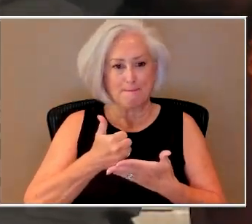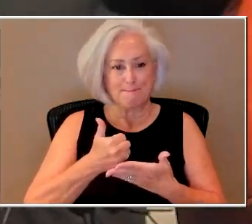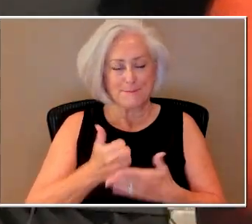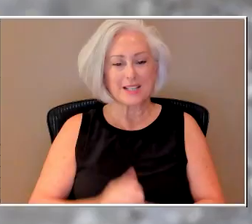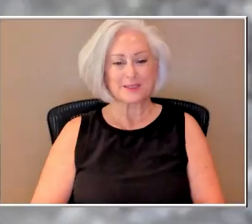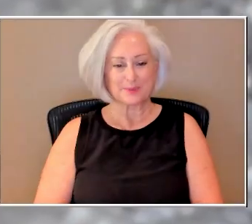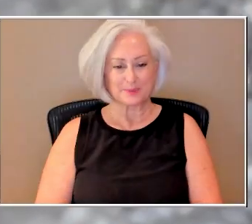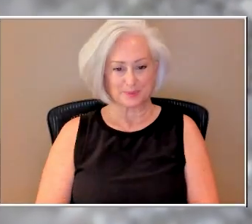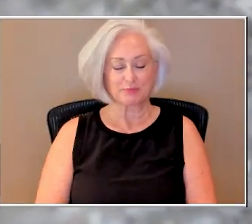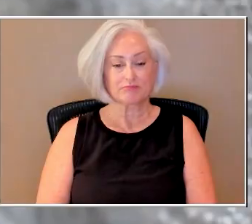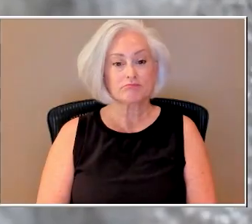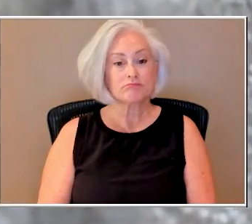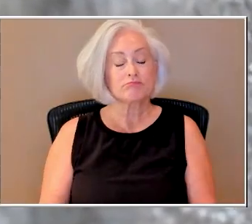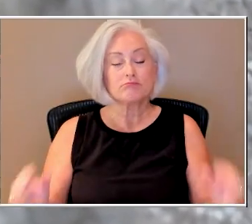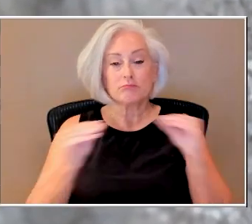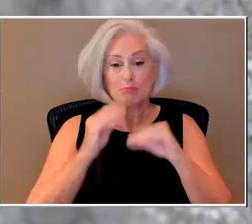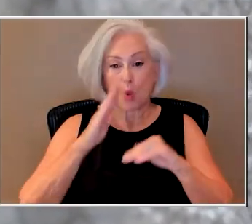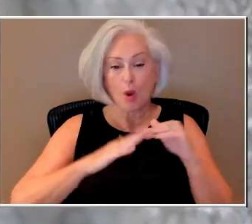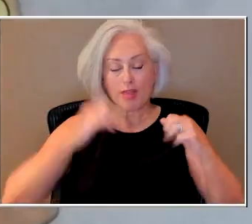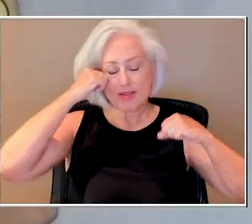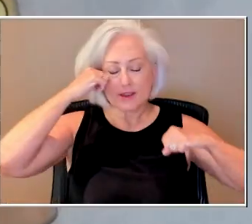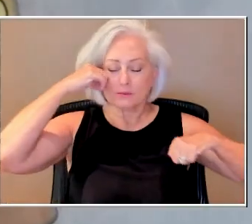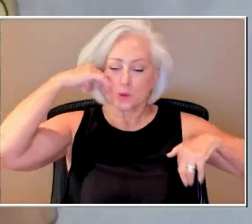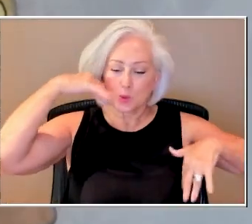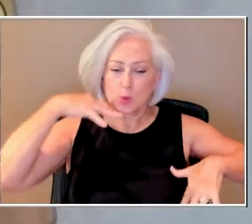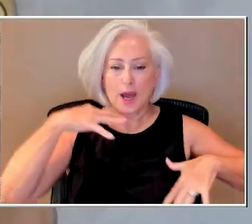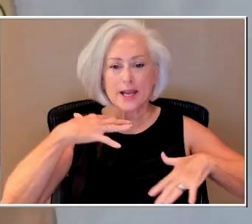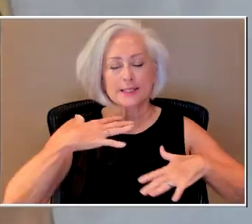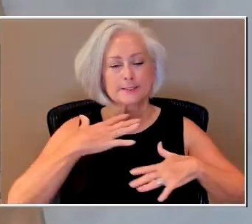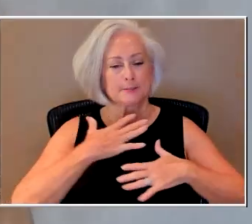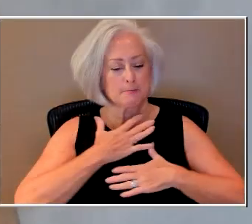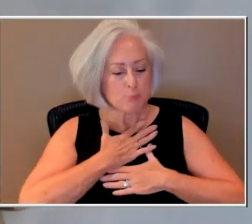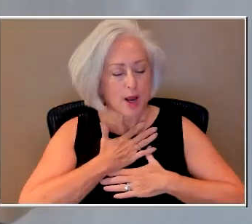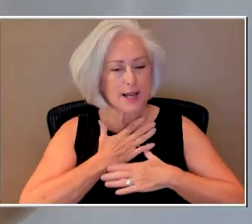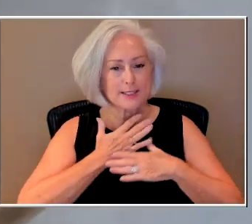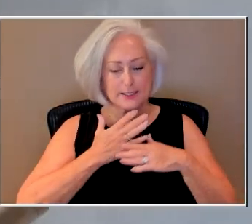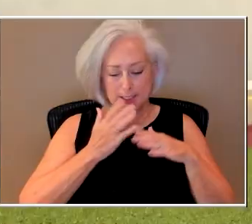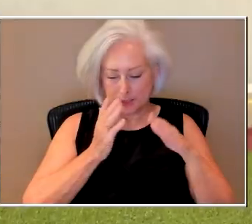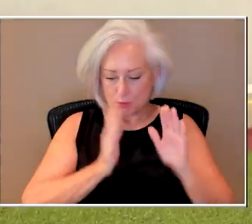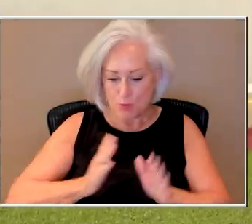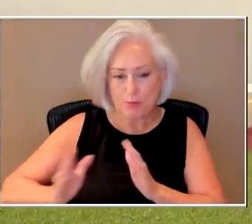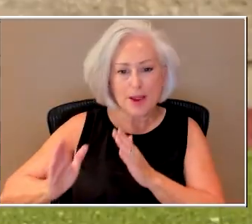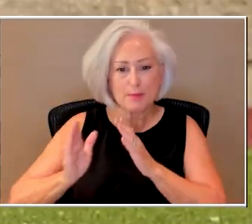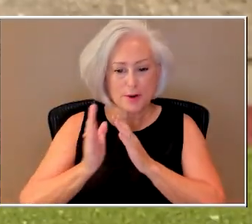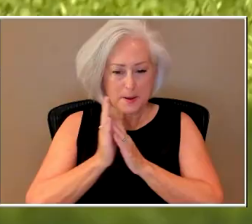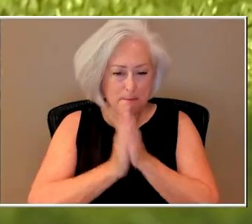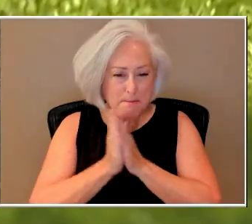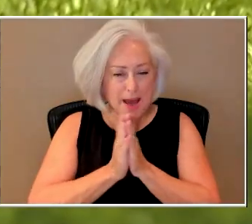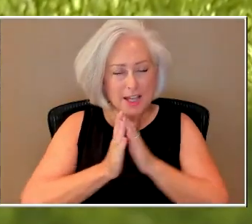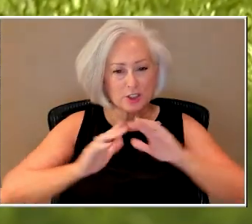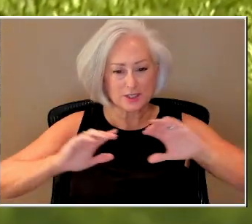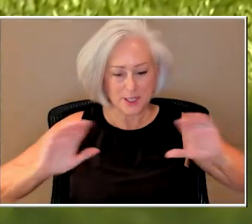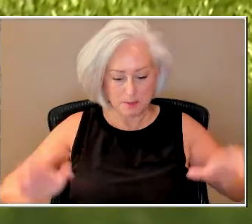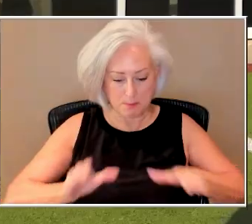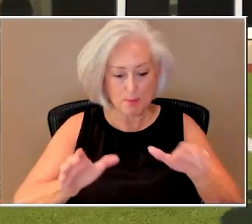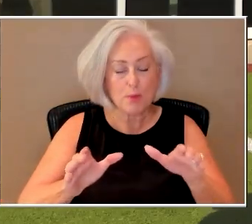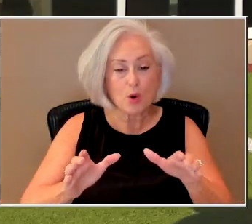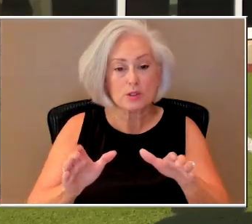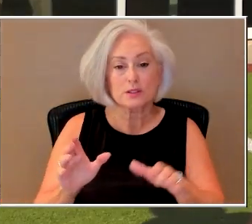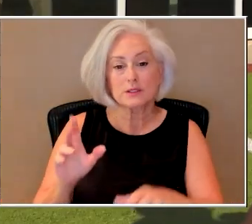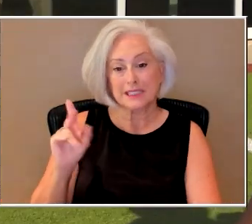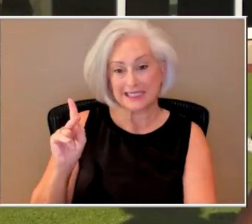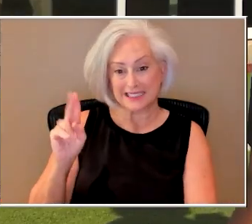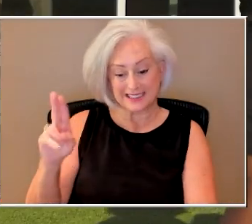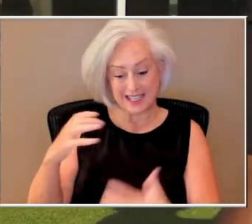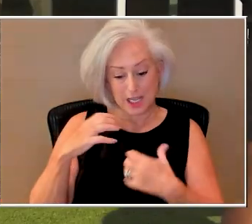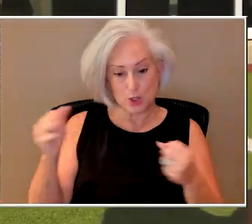It's more than just sweat and reps. Go! It's preparation, passion, Go! and performance. Go! At the University of Kansas Health System